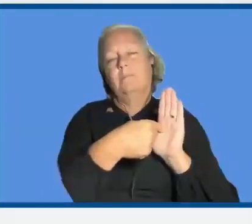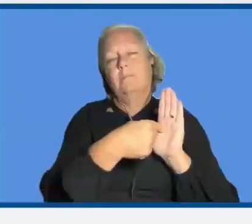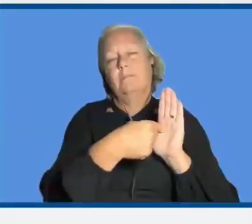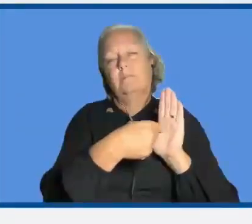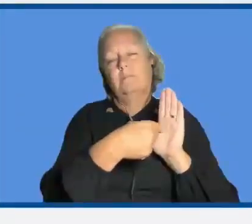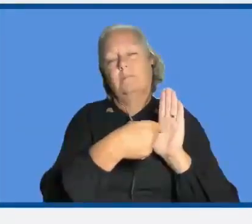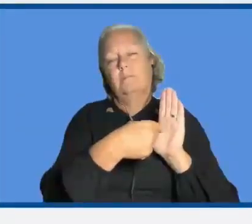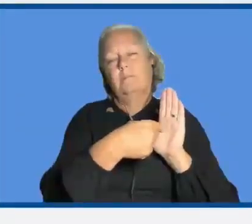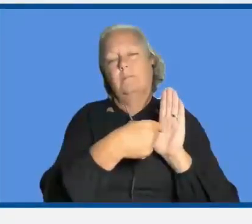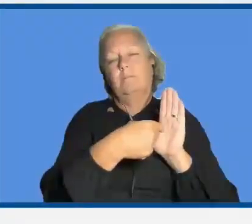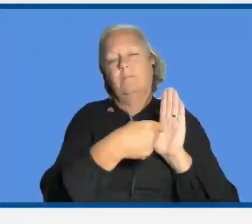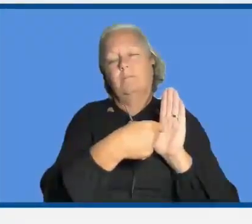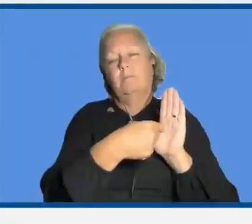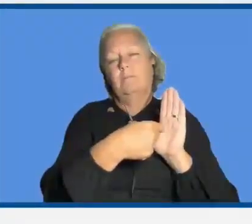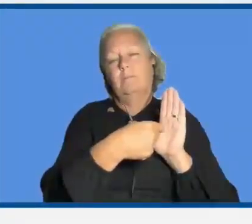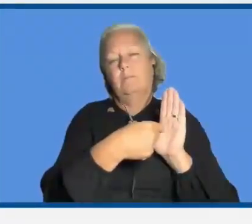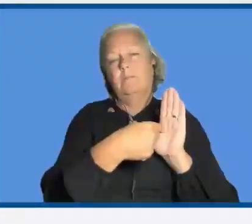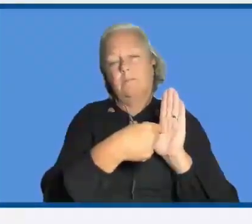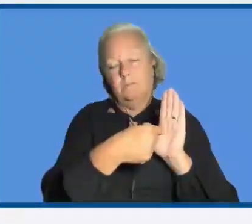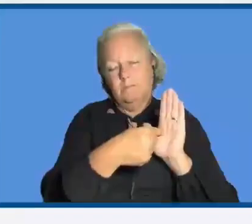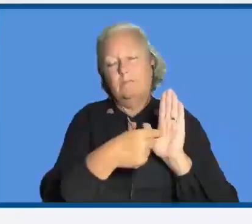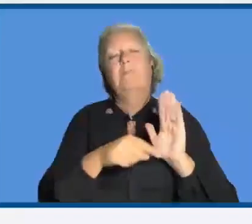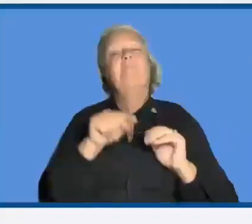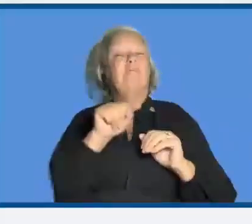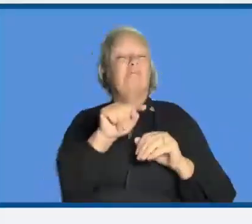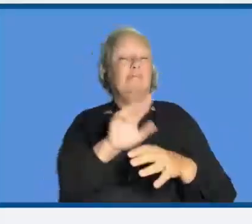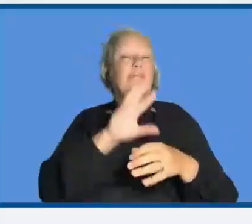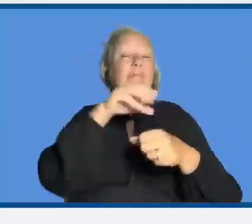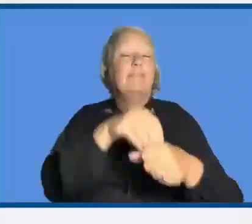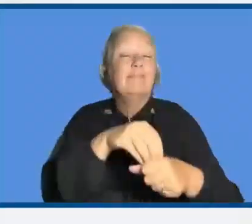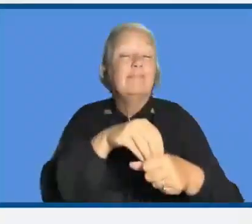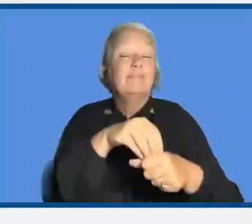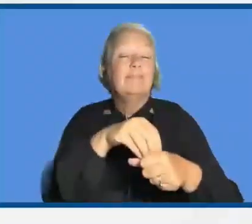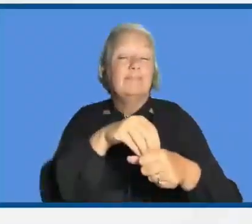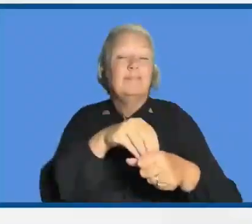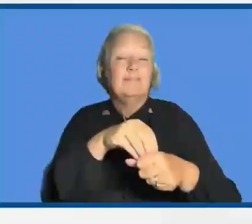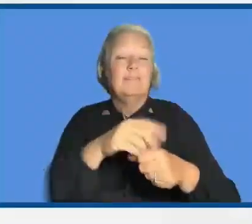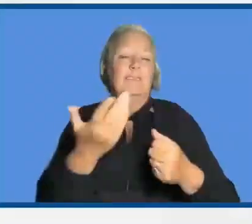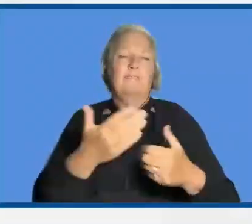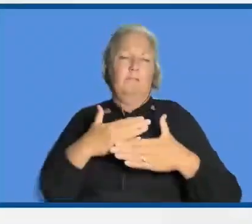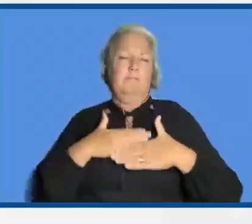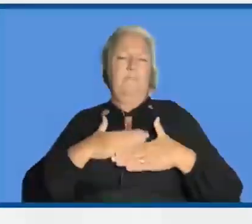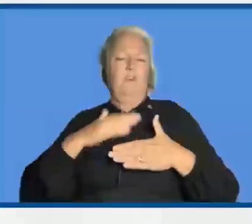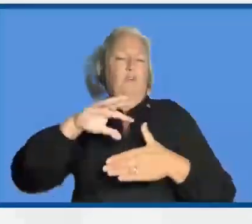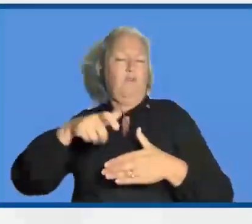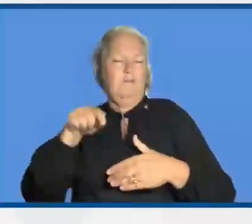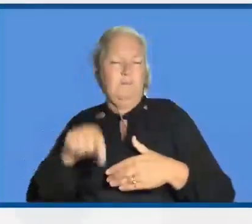of the takeaways, at least in my country, from the